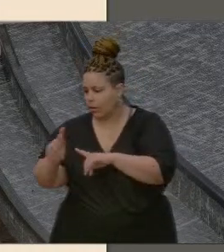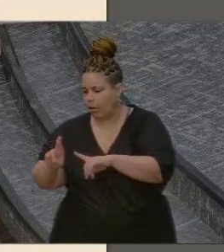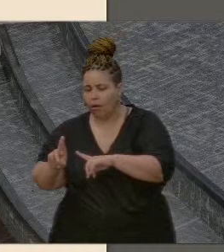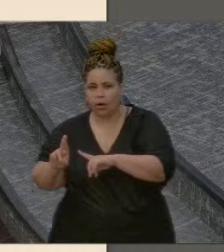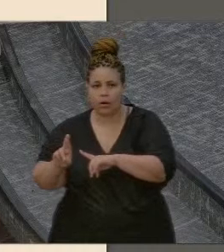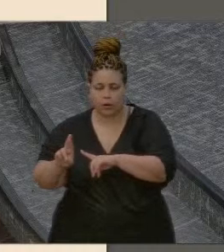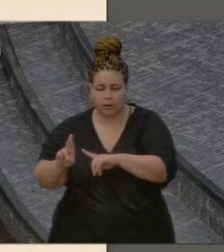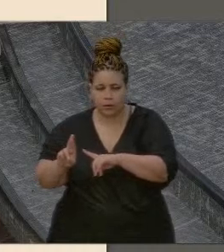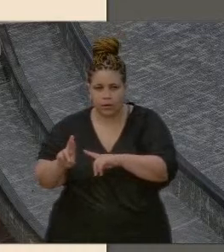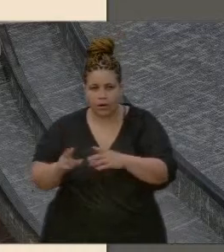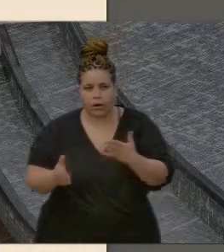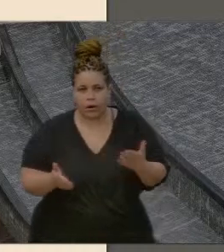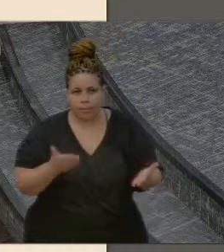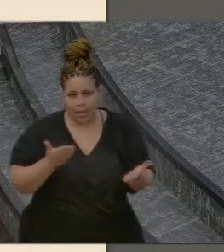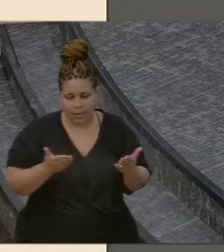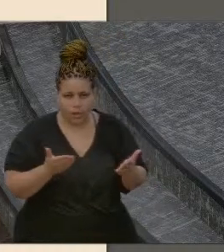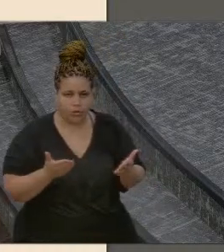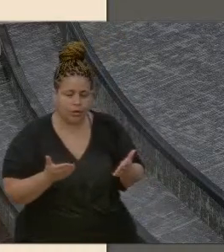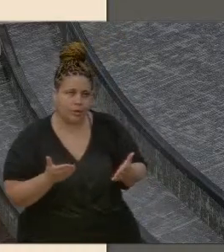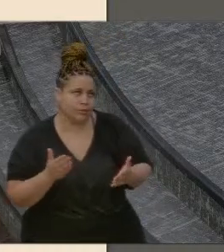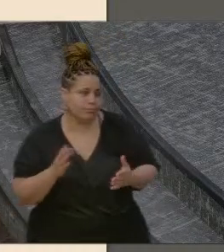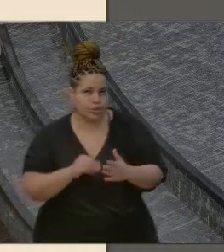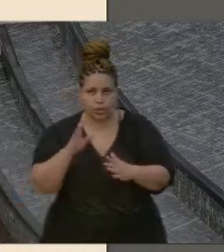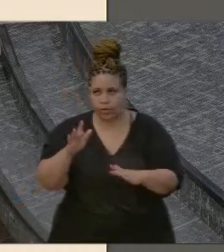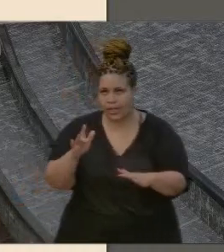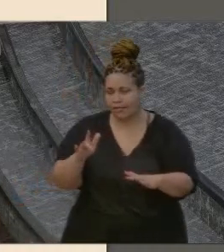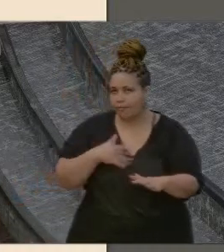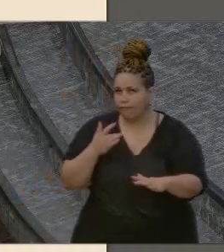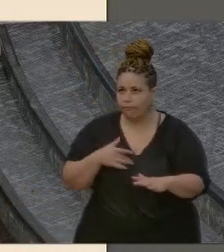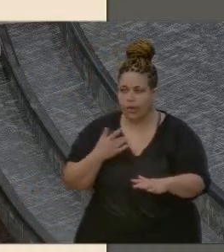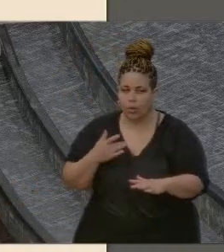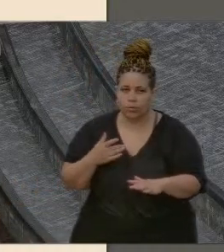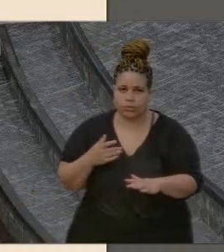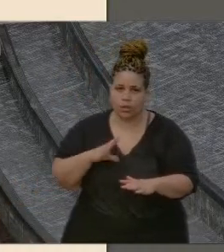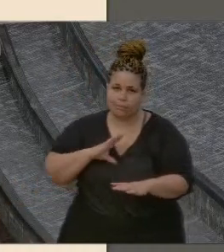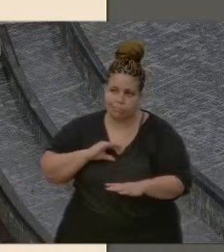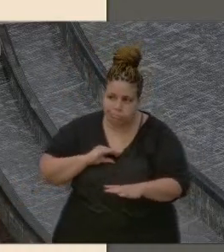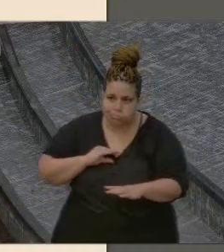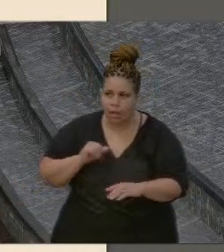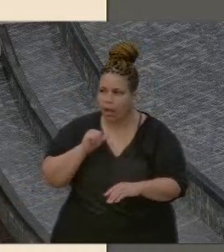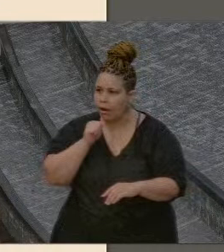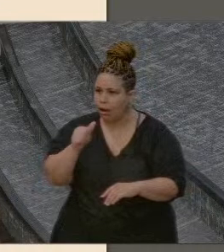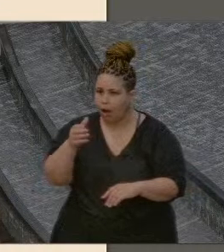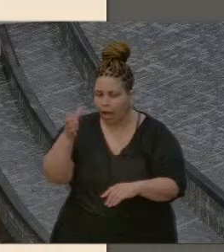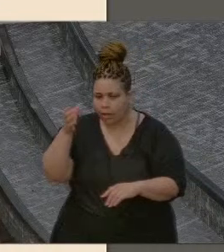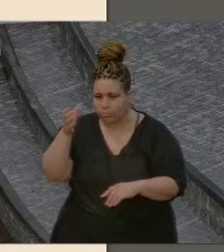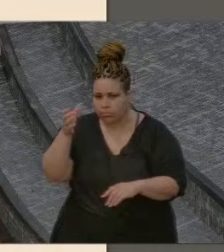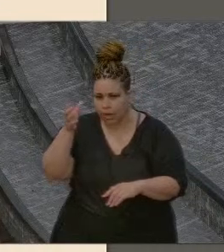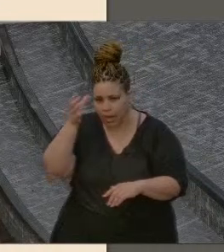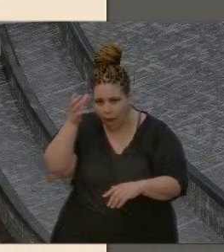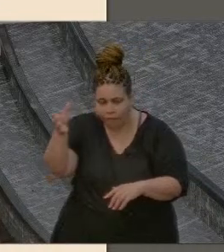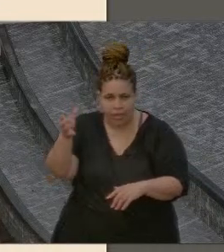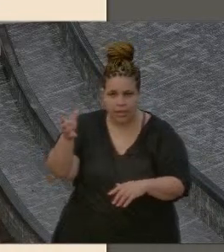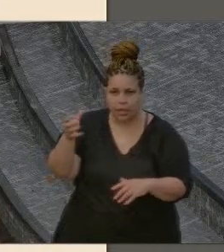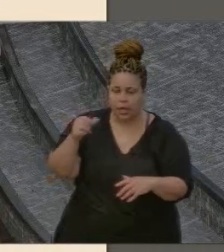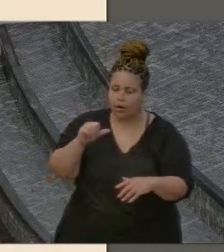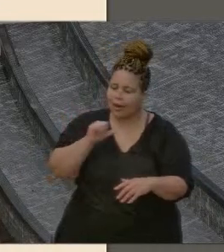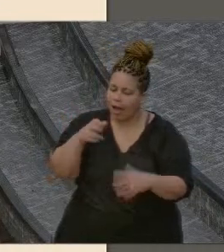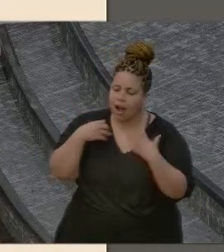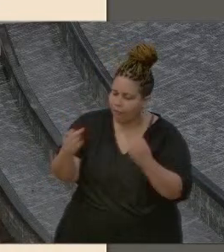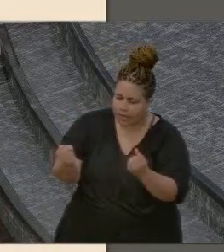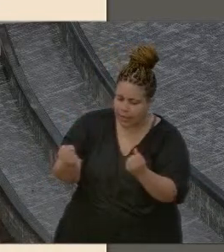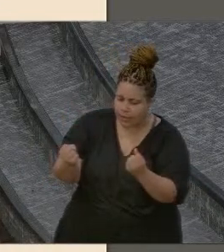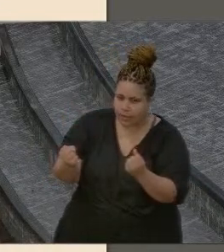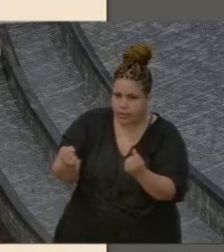feel academically confident or might not want to reveal how behind they are, so they'd rather have